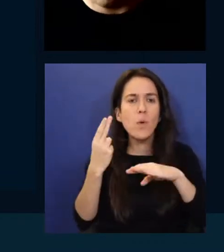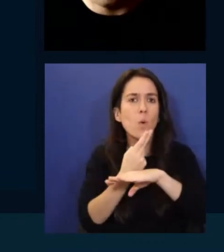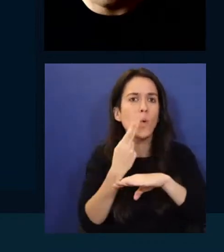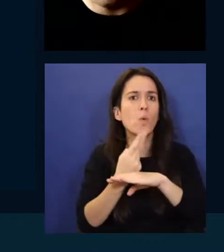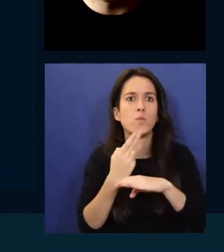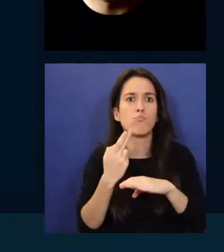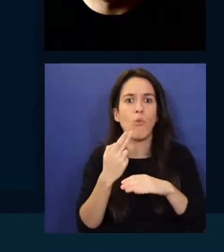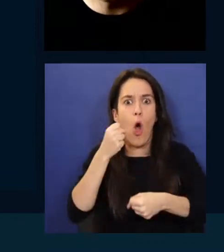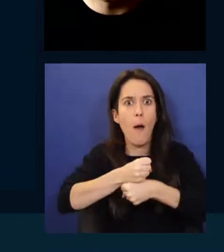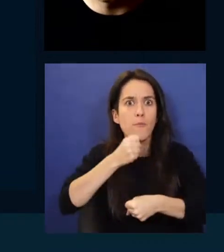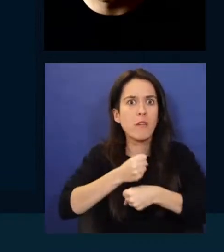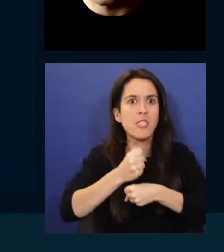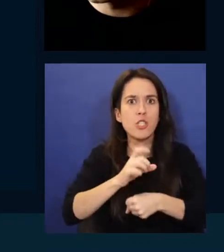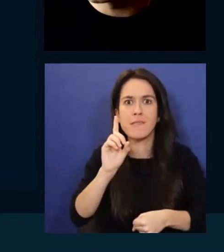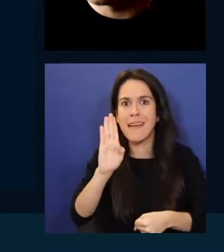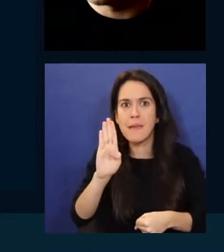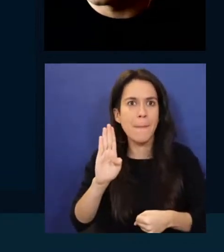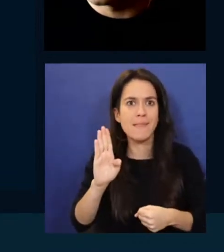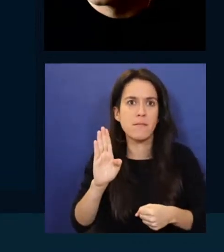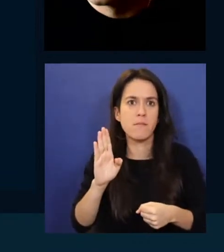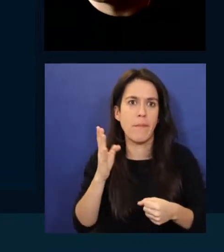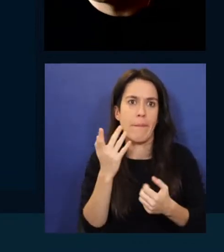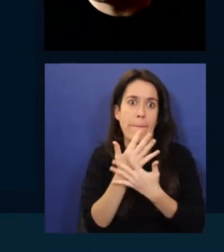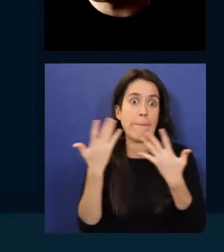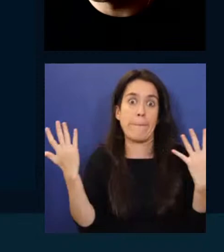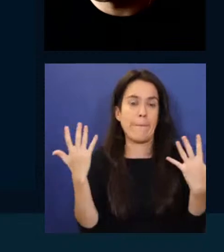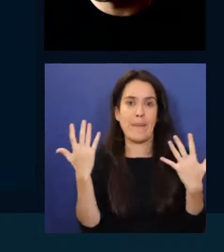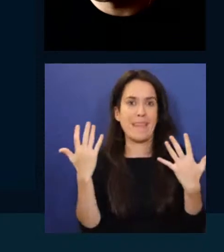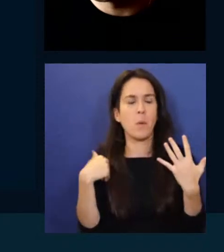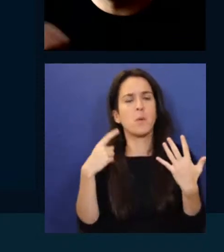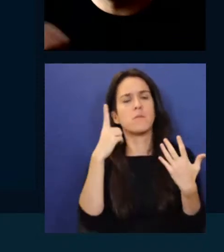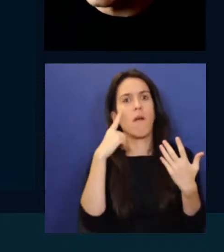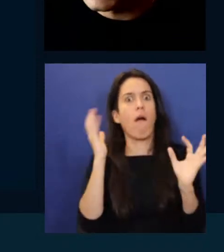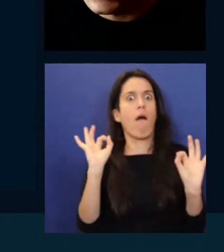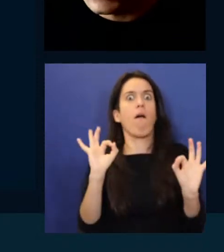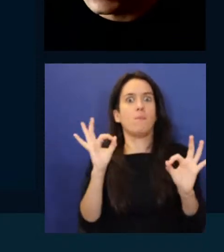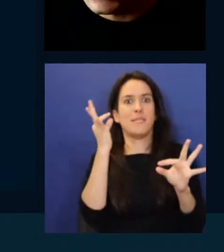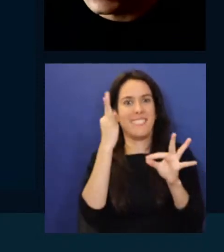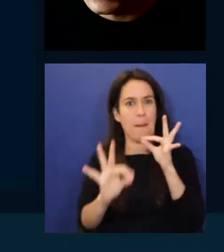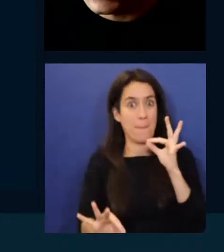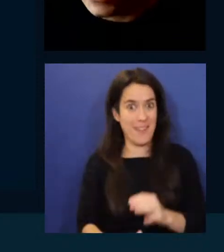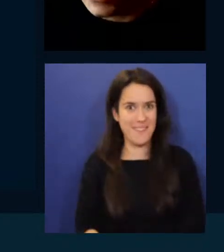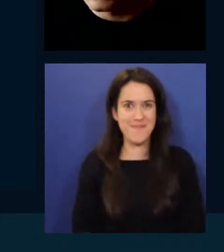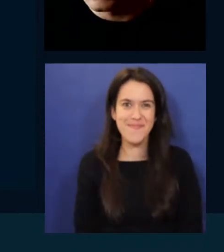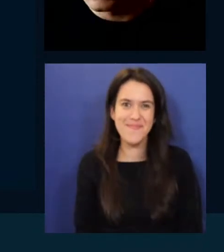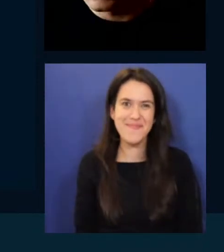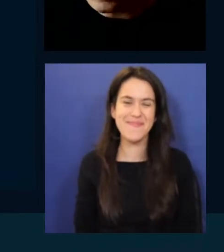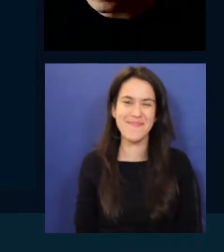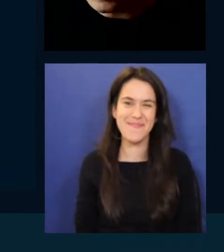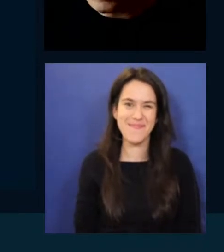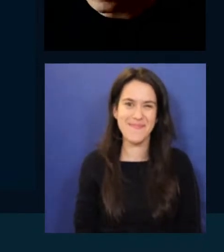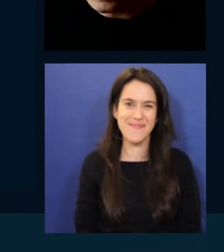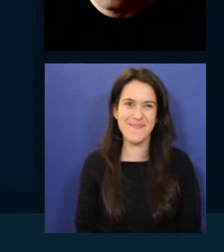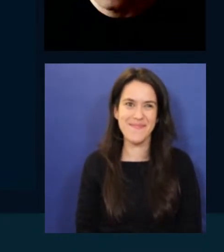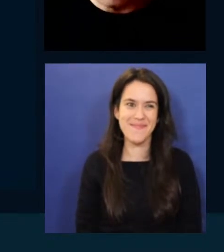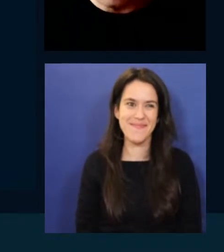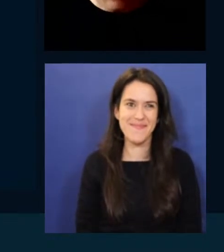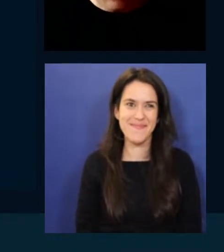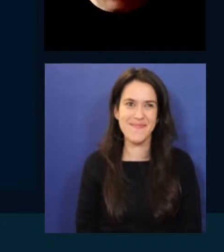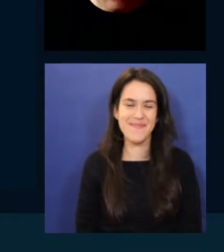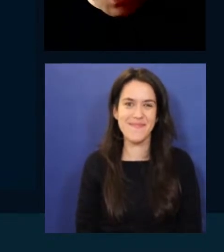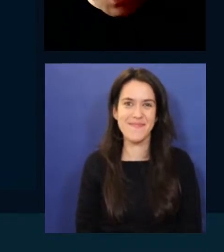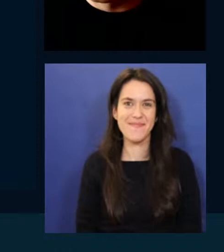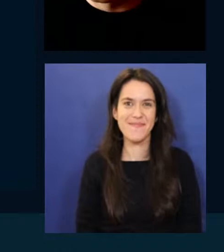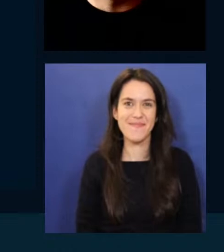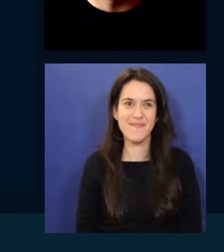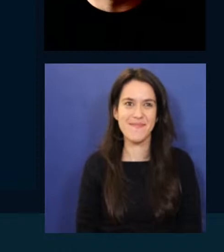databases like Cosmos DB as an example, because of the simplicity that Synapse Link has created for them. Let me sort of